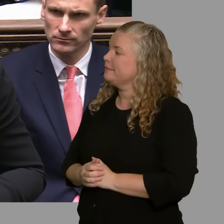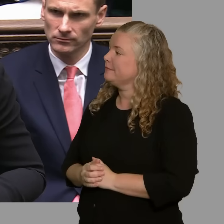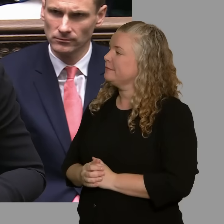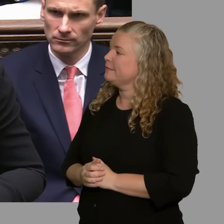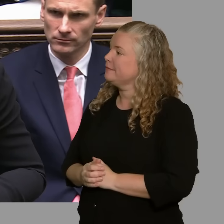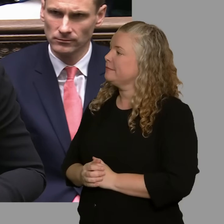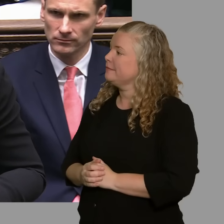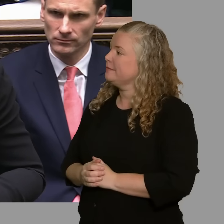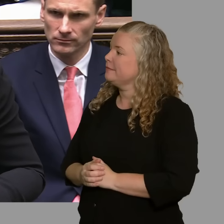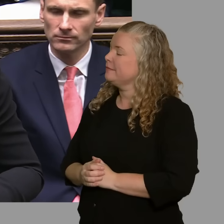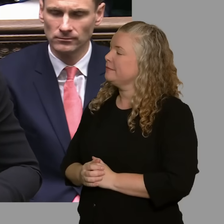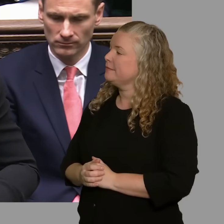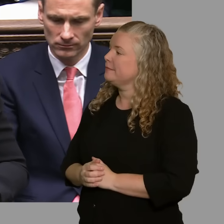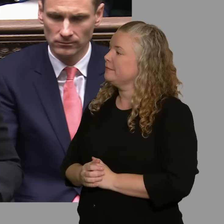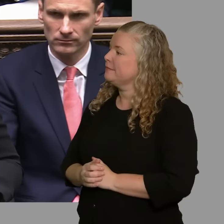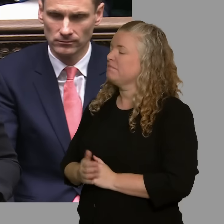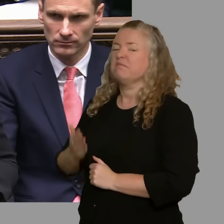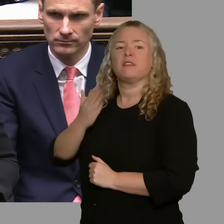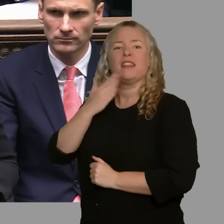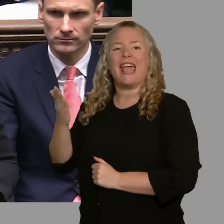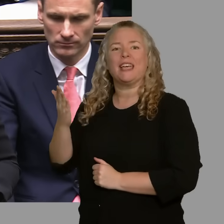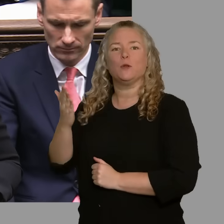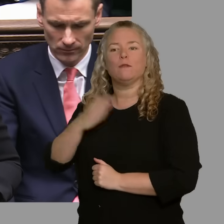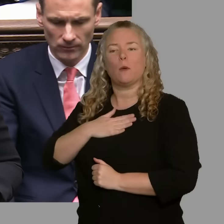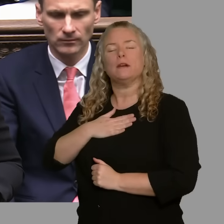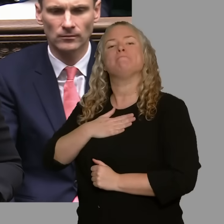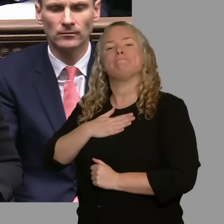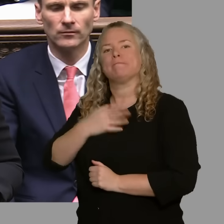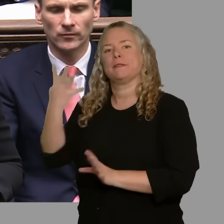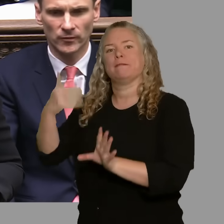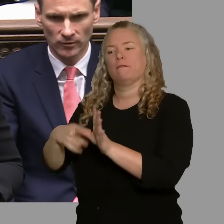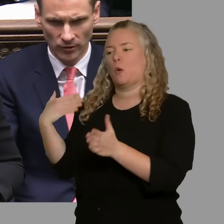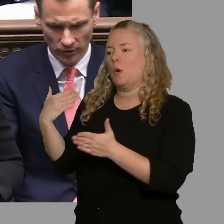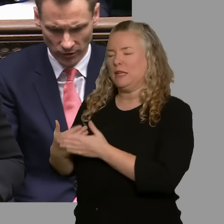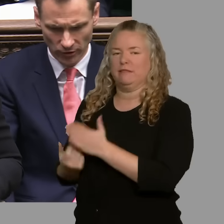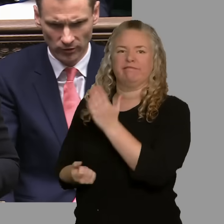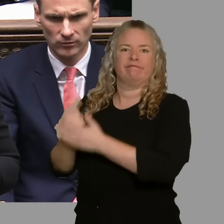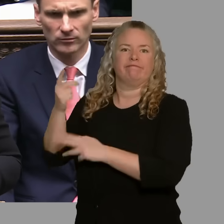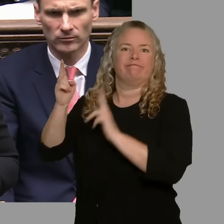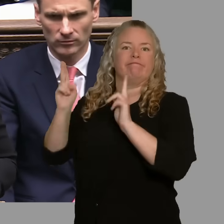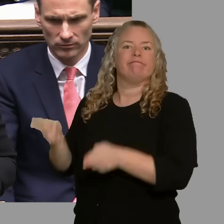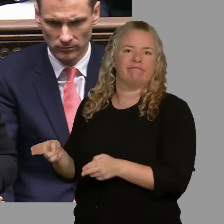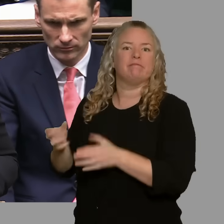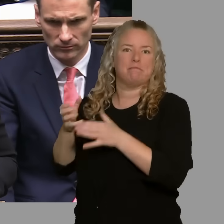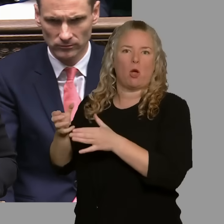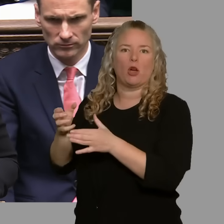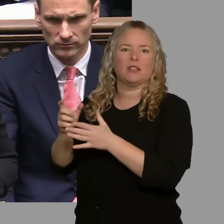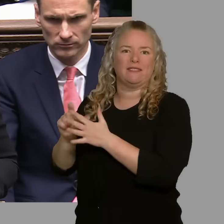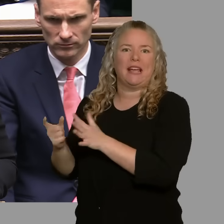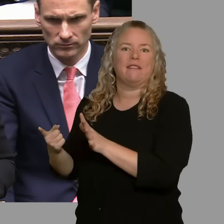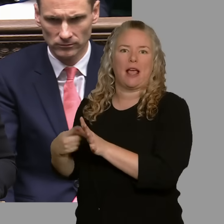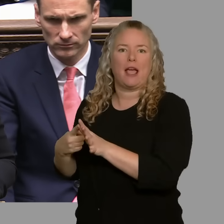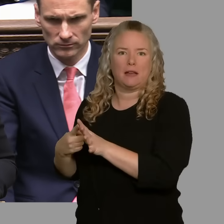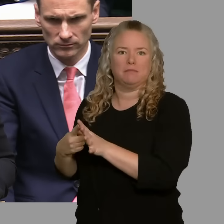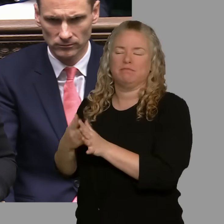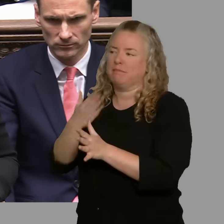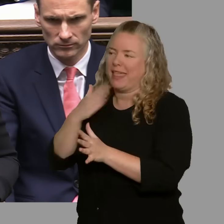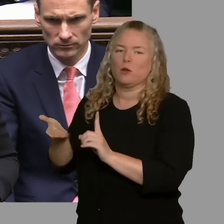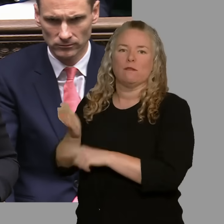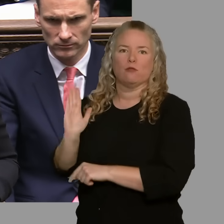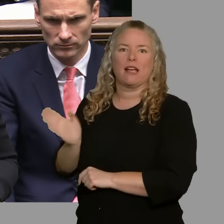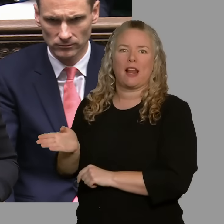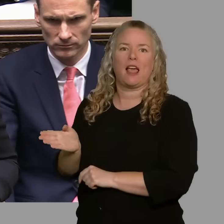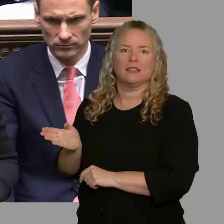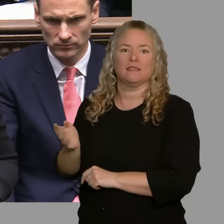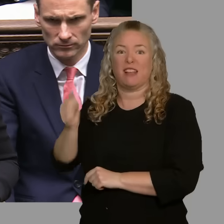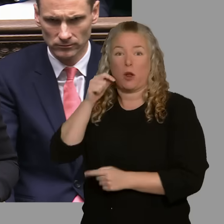me in remembering our former colleague. He is very much still in our hearts and minds. The way he died reminds us